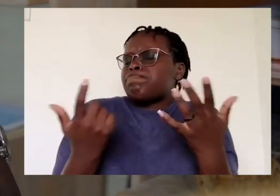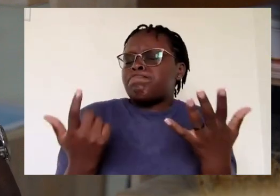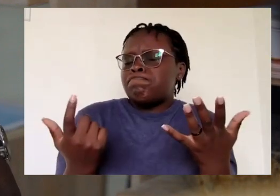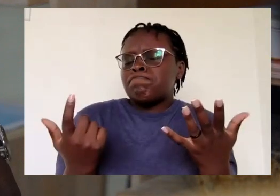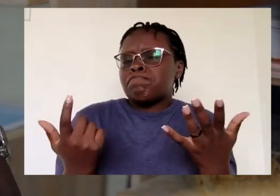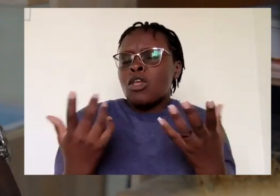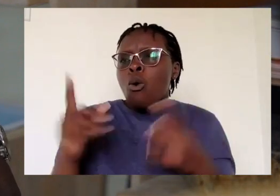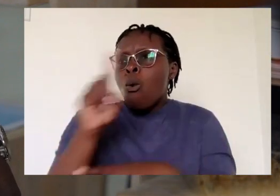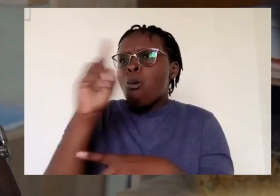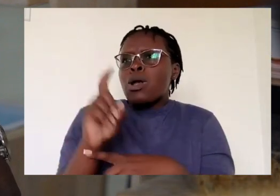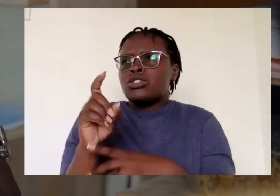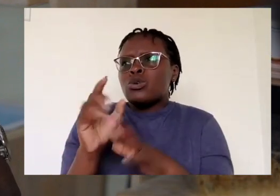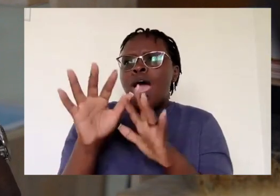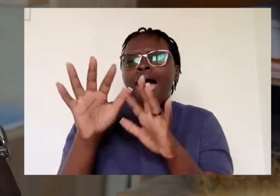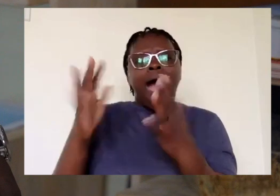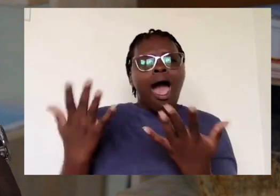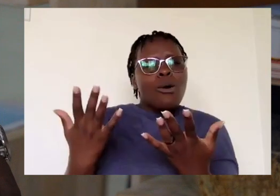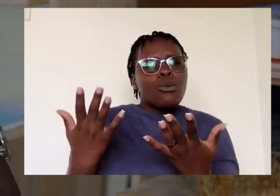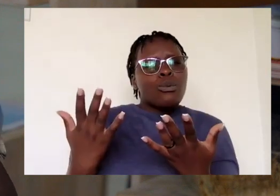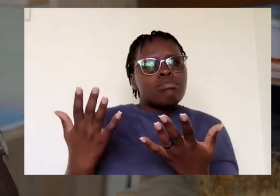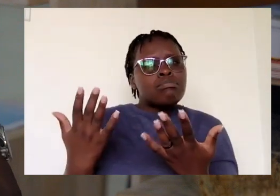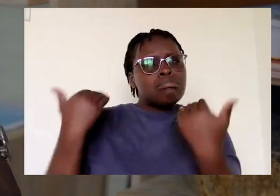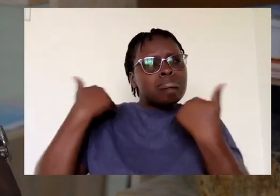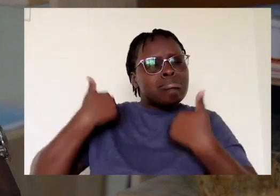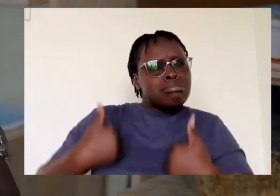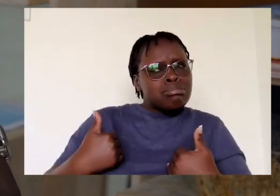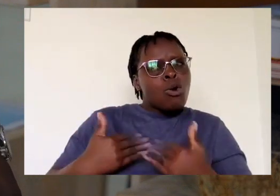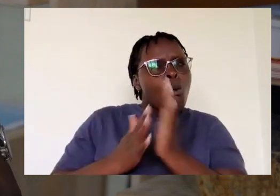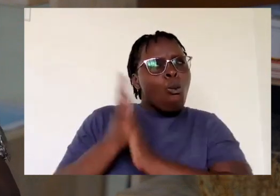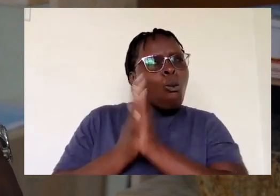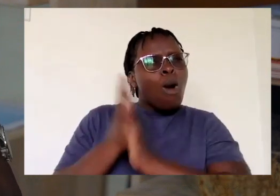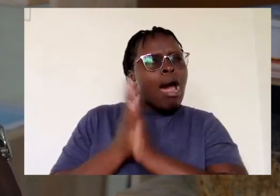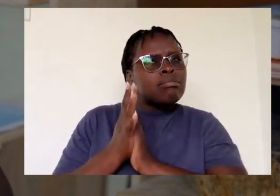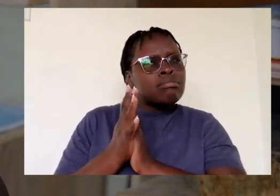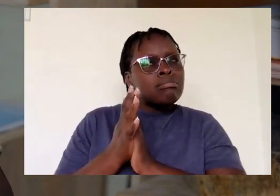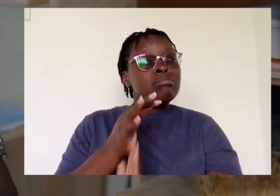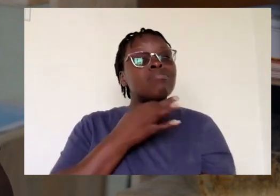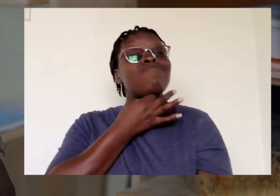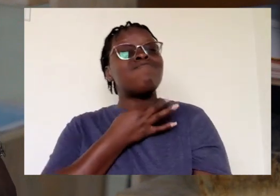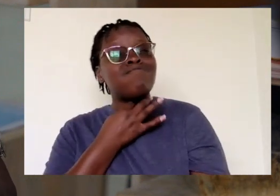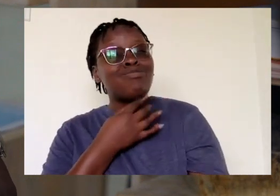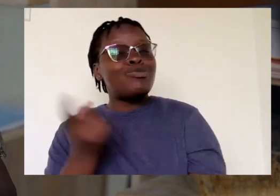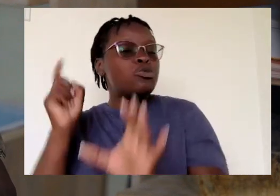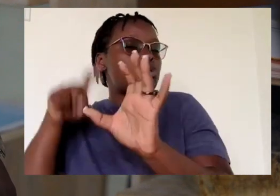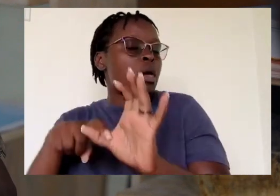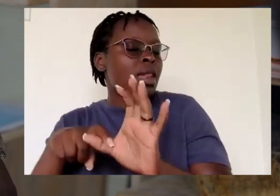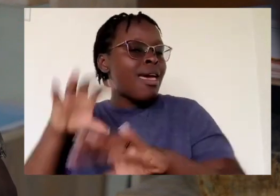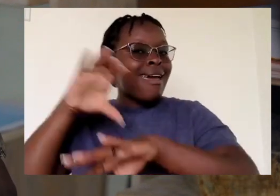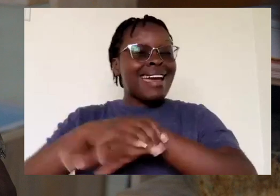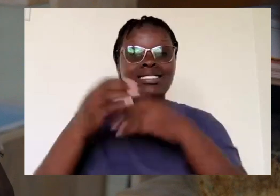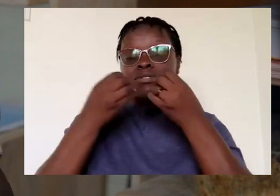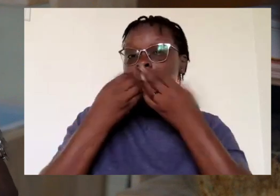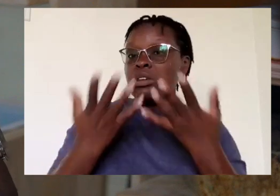it's a question of how do I leverage the existing tech infrastructure to get